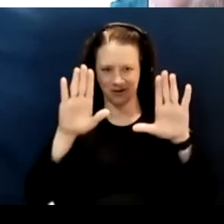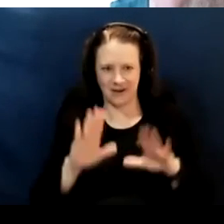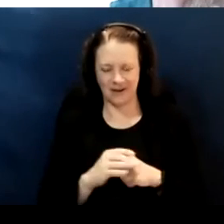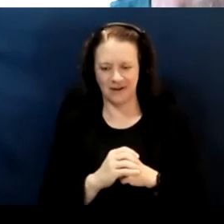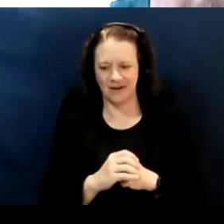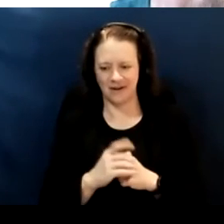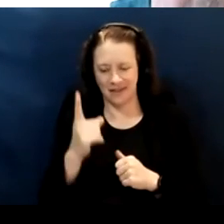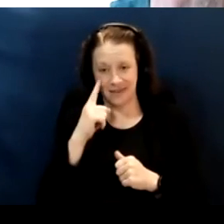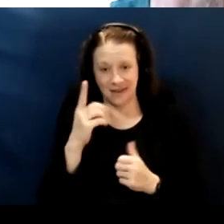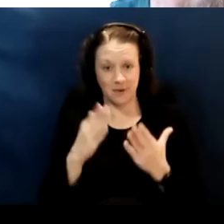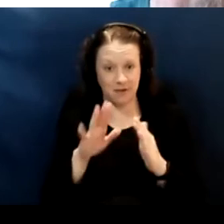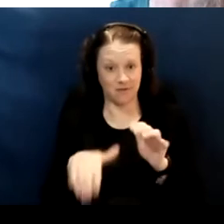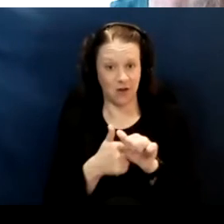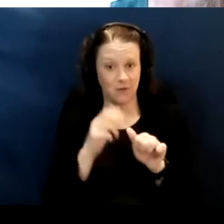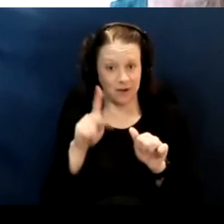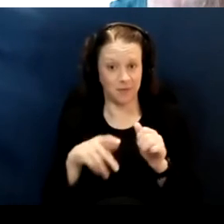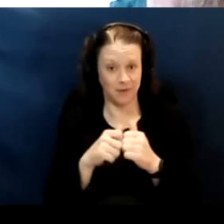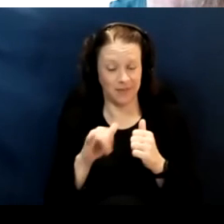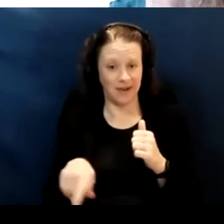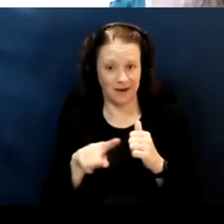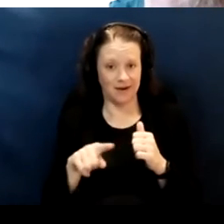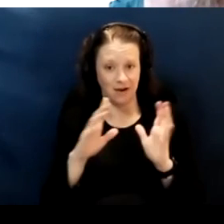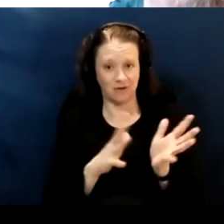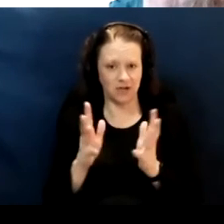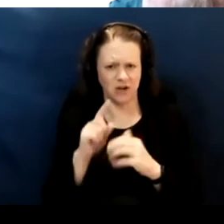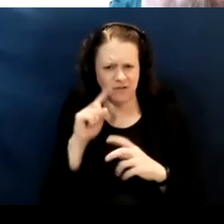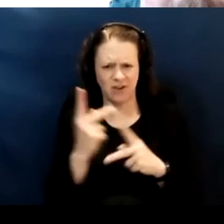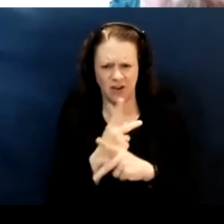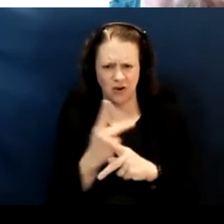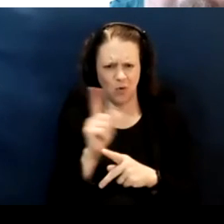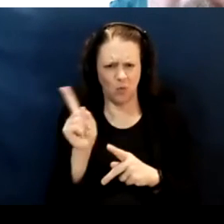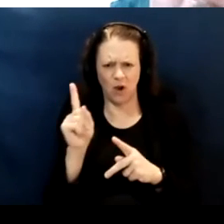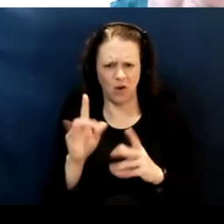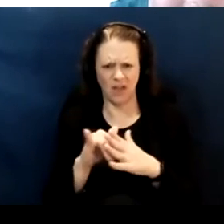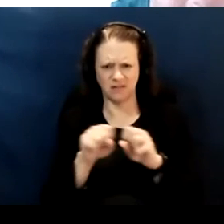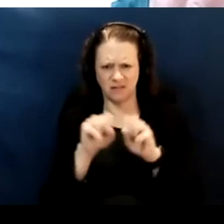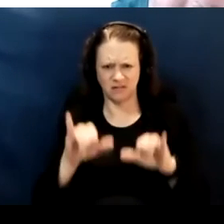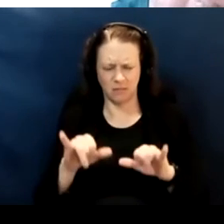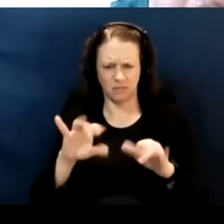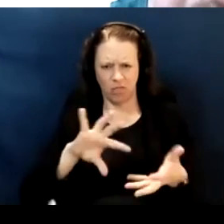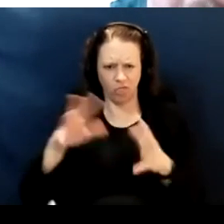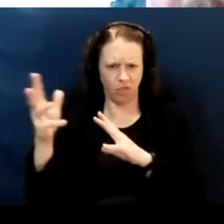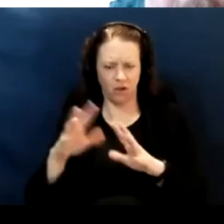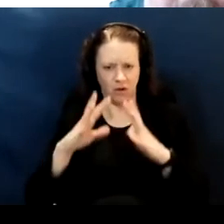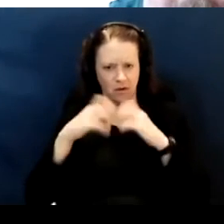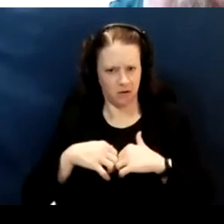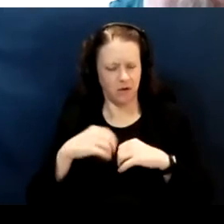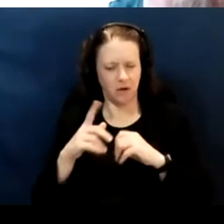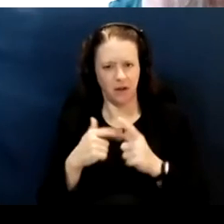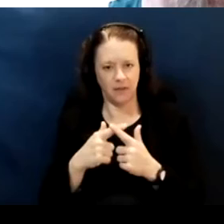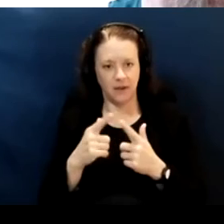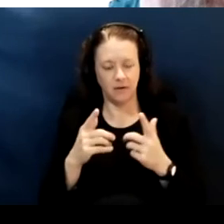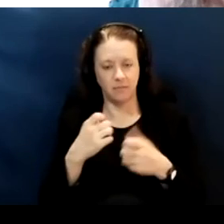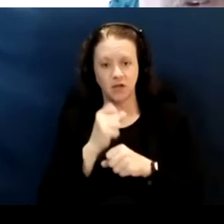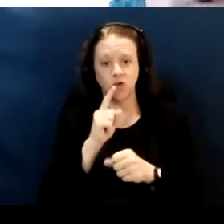maybe following the conversation also with figuring out where there was a failure would also be really important, and make sure that the county